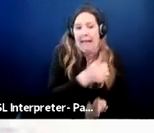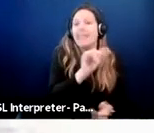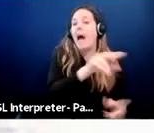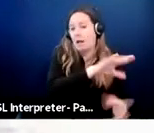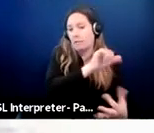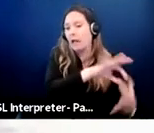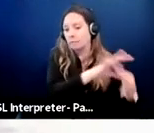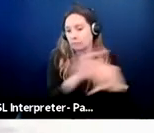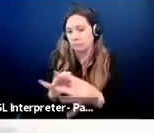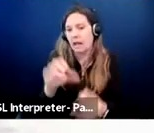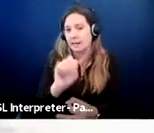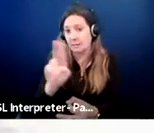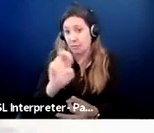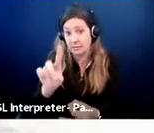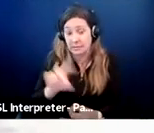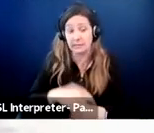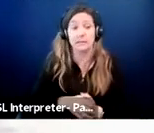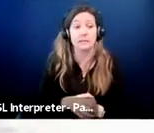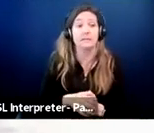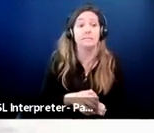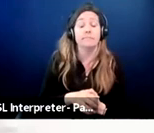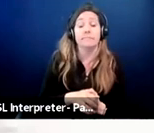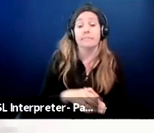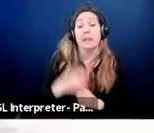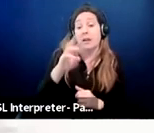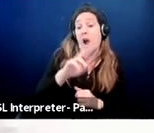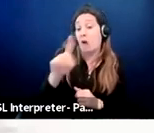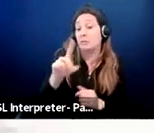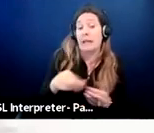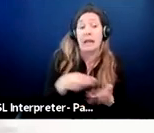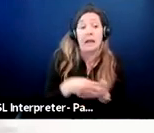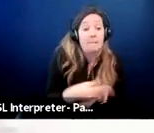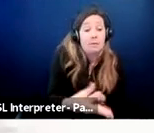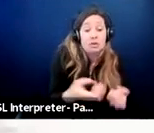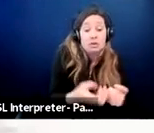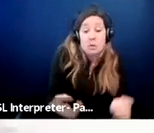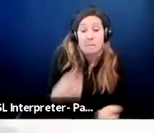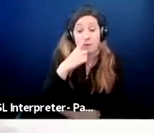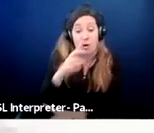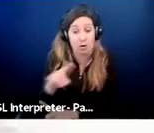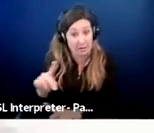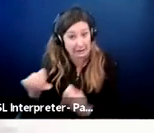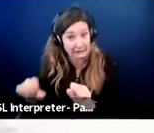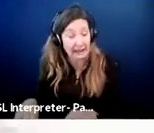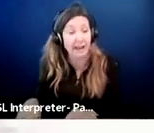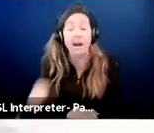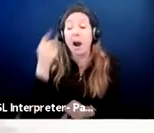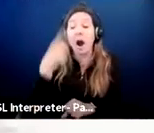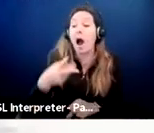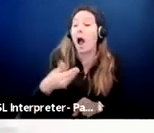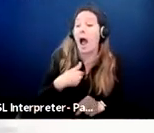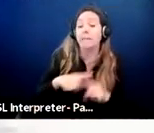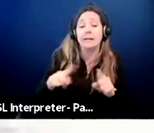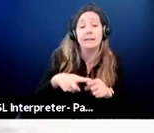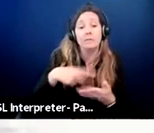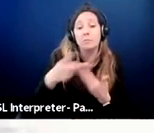But you can use R&D funding to do buy purchase equipment for R&D. And there's a variety of different programs, not just a common